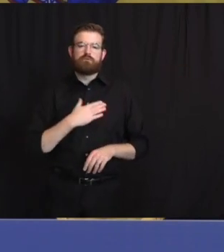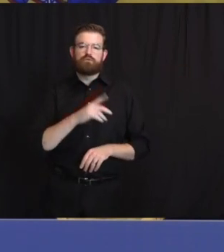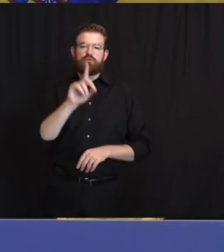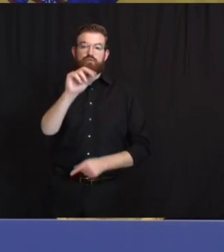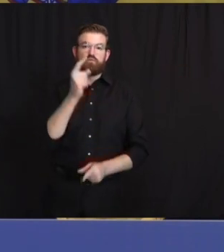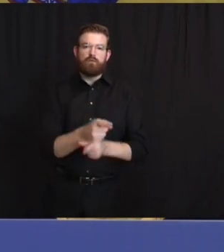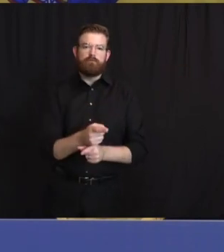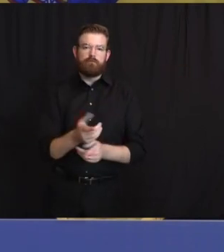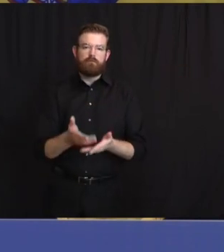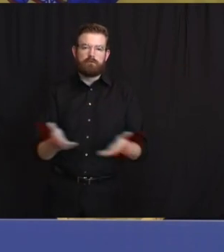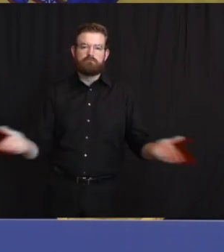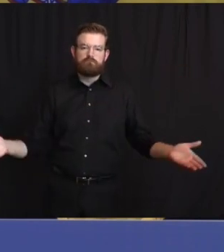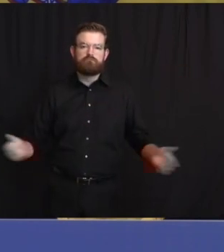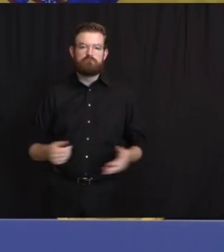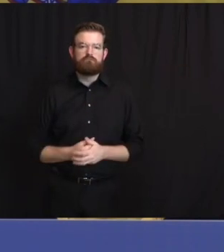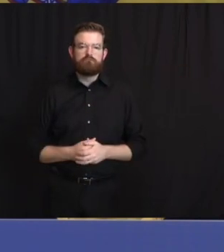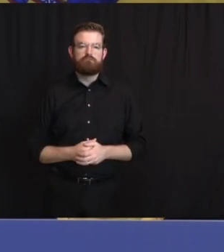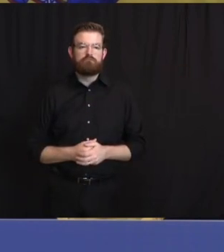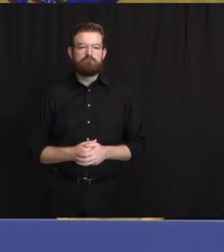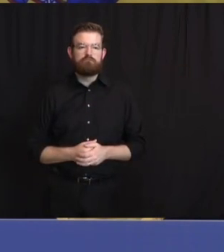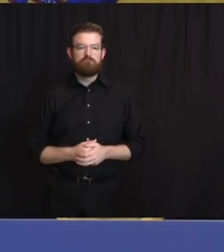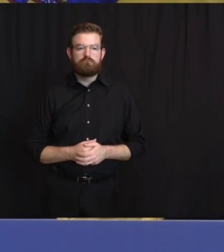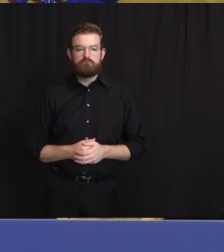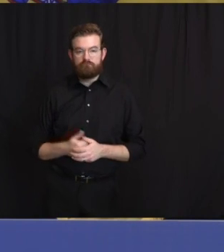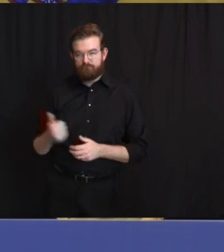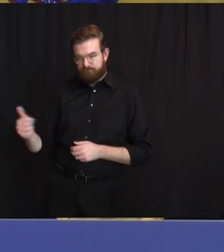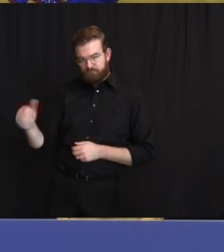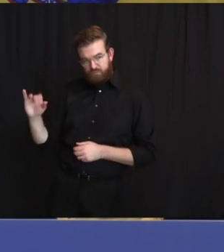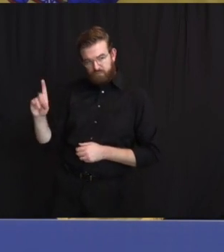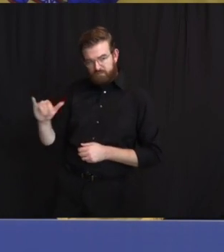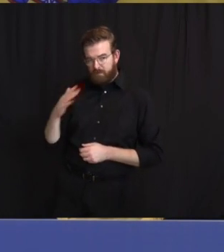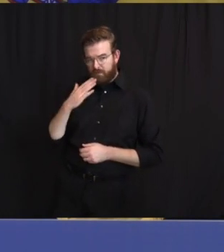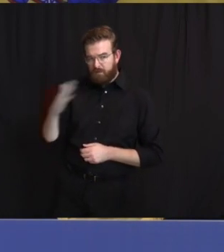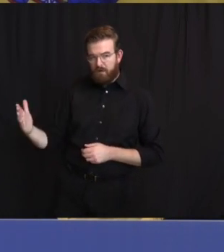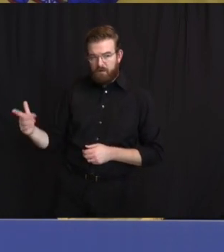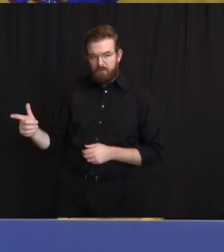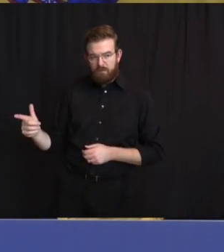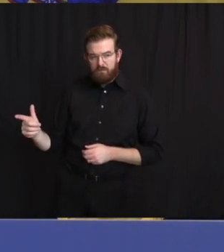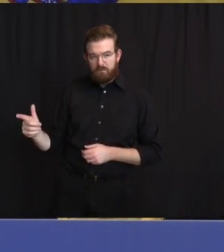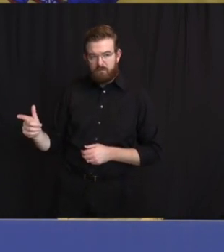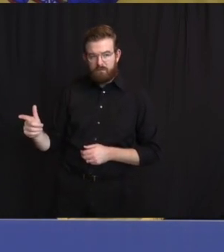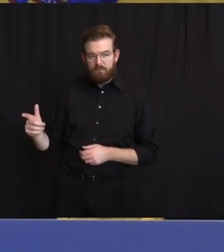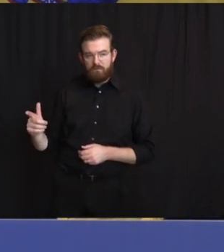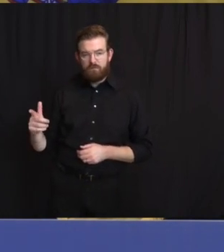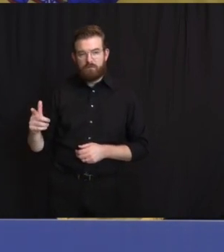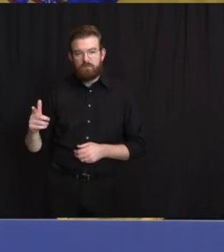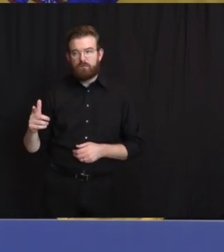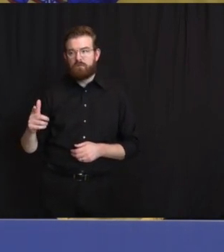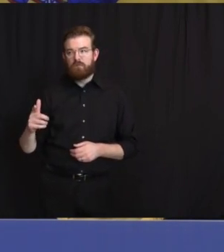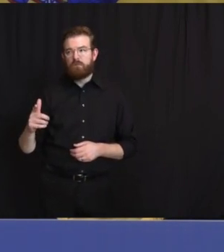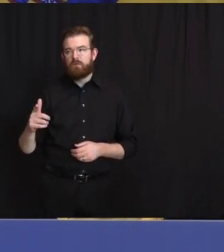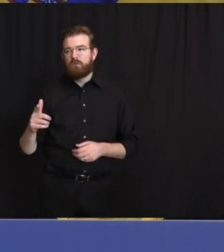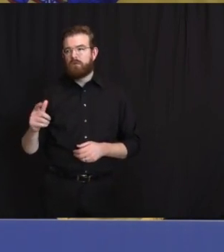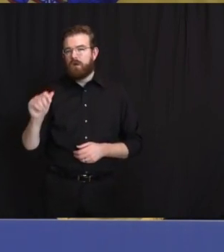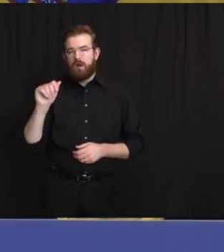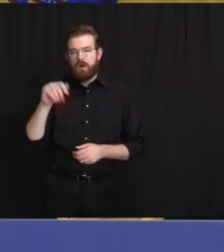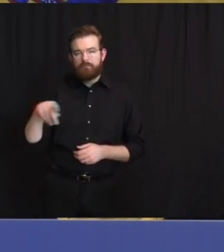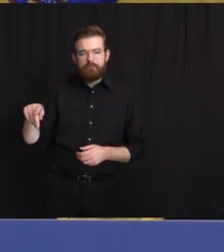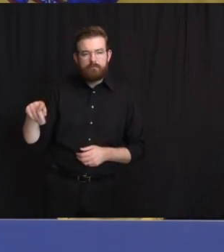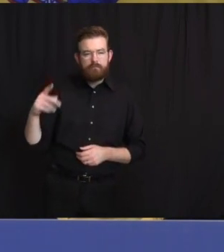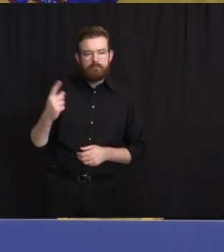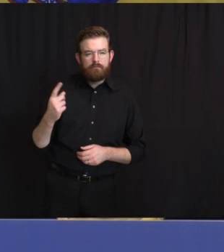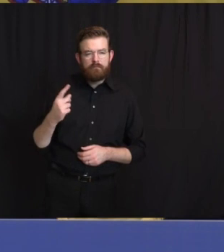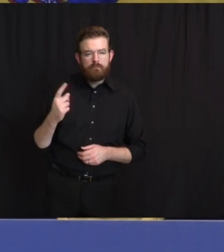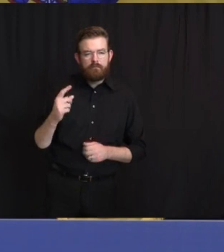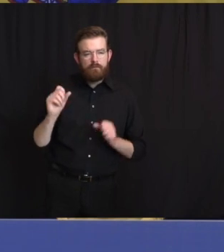Judy, thank you in particular. It's not an app. It's a device. It's a place that you can sort of weigh in,